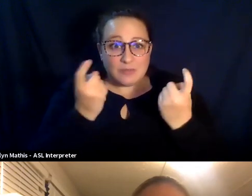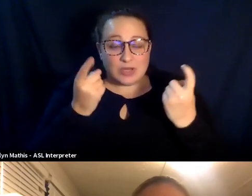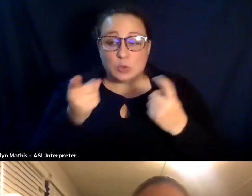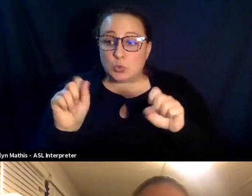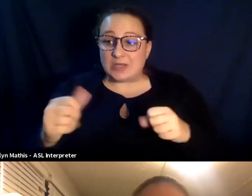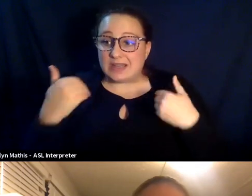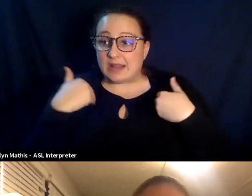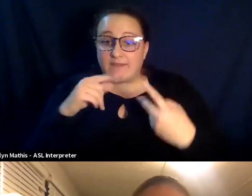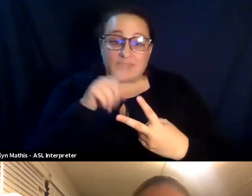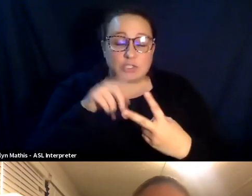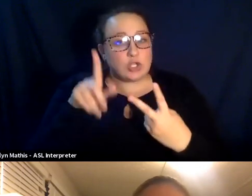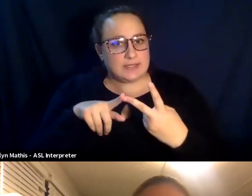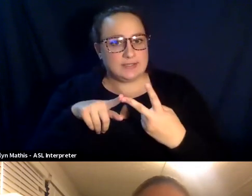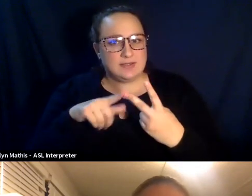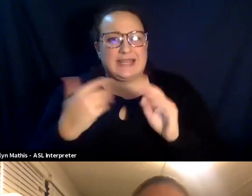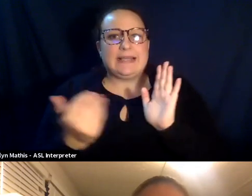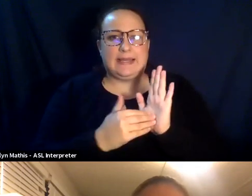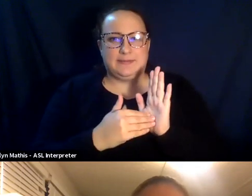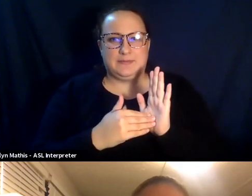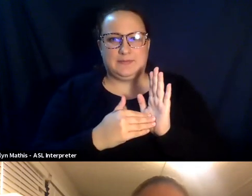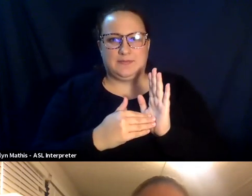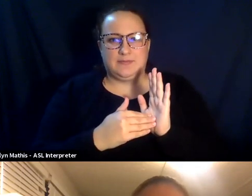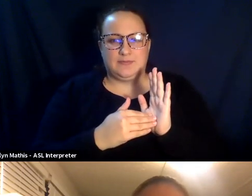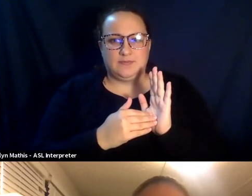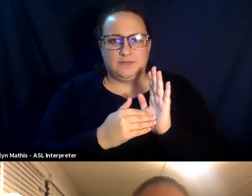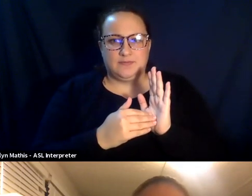this. Again,